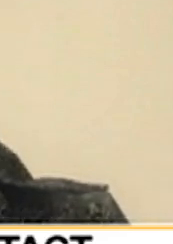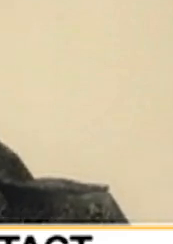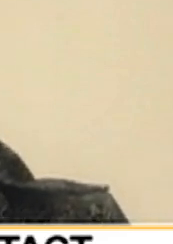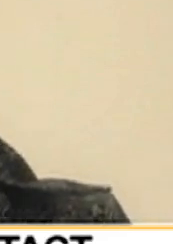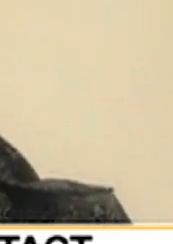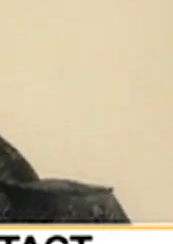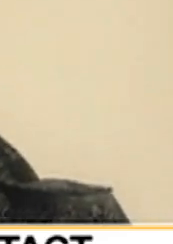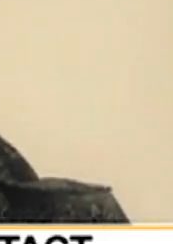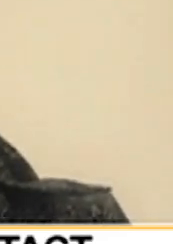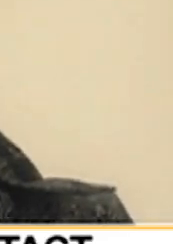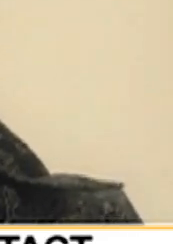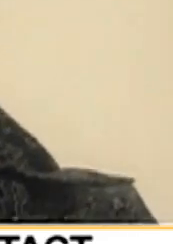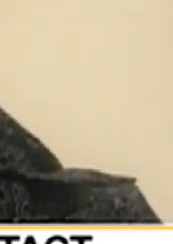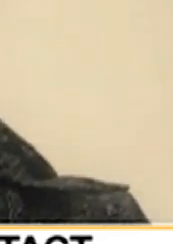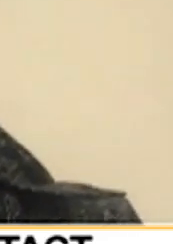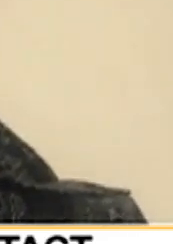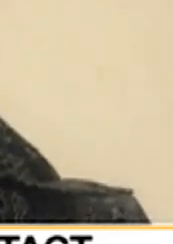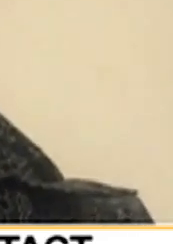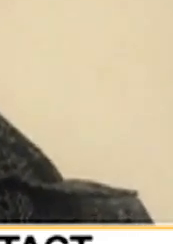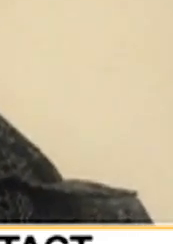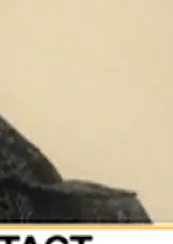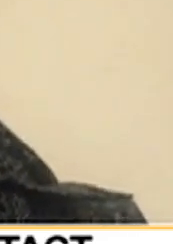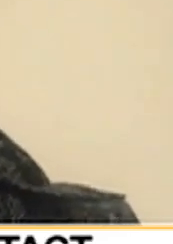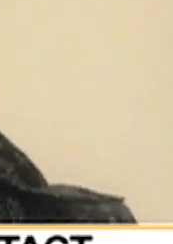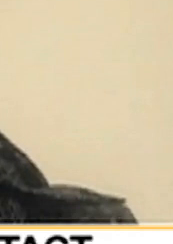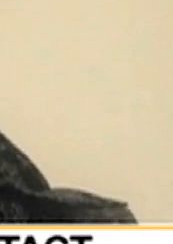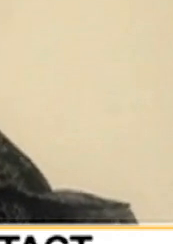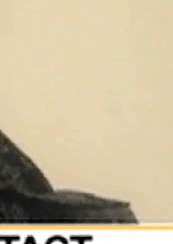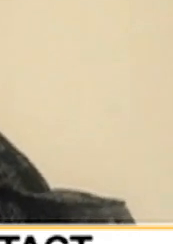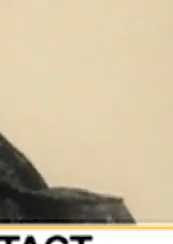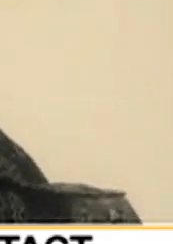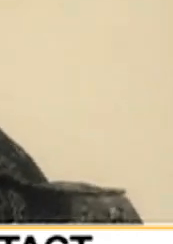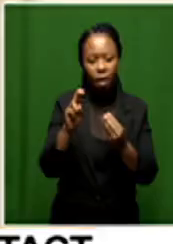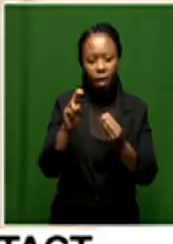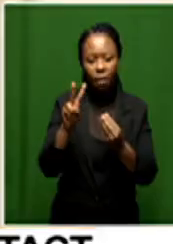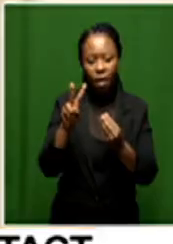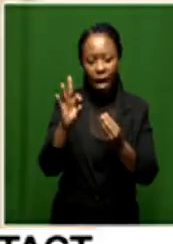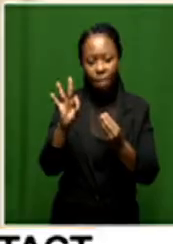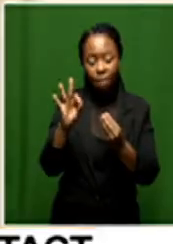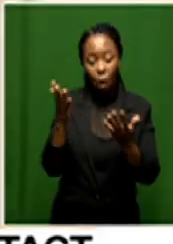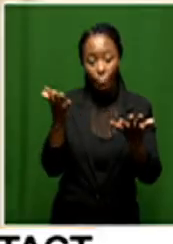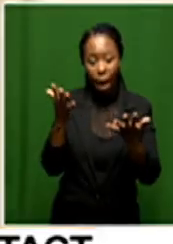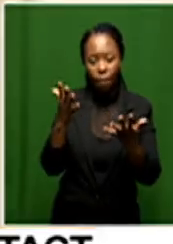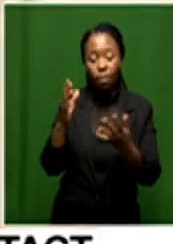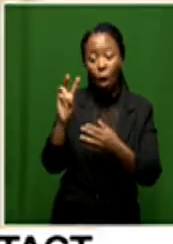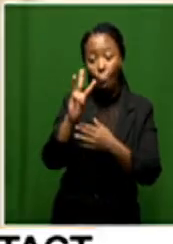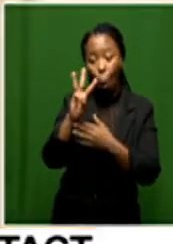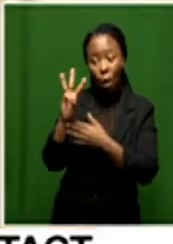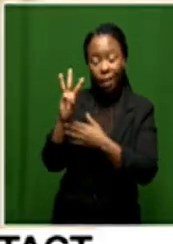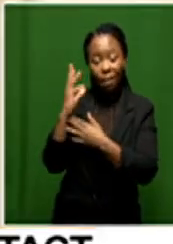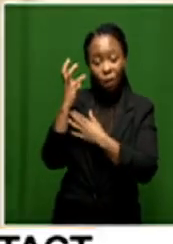We have seen the highest numbers of rift in the Western Free State,